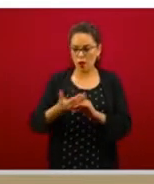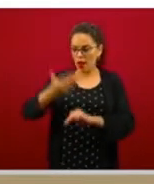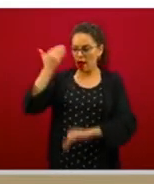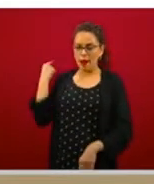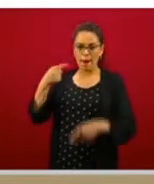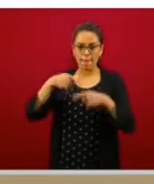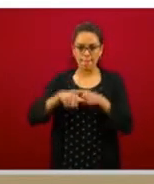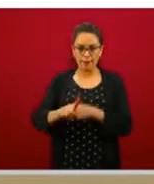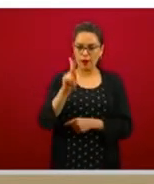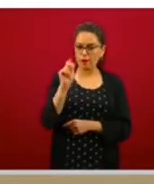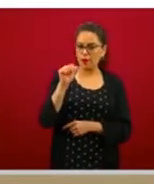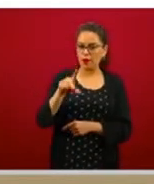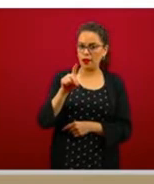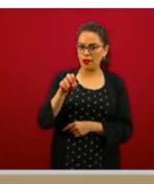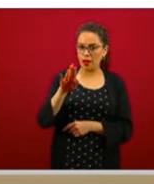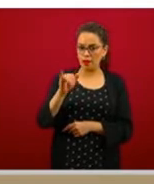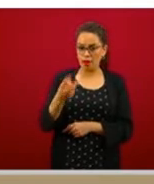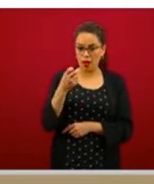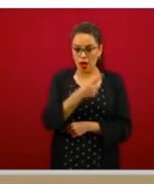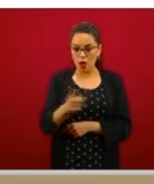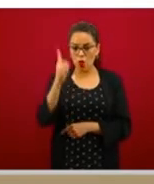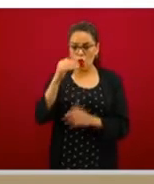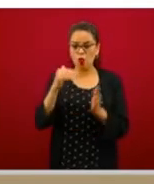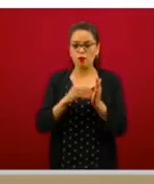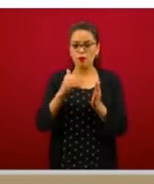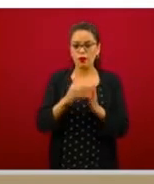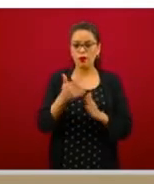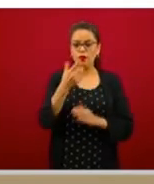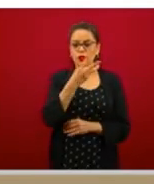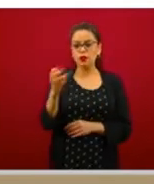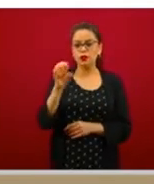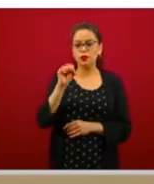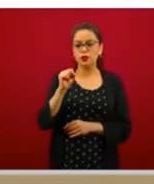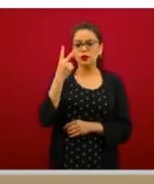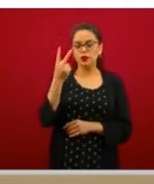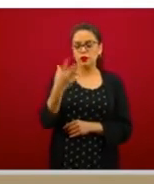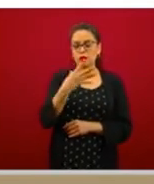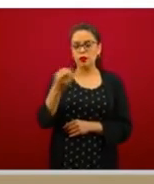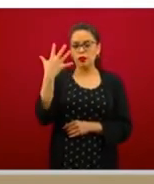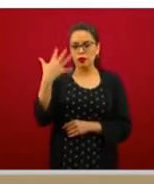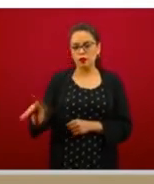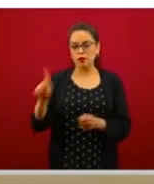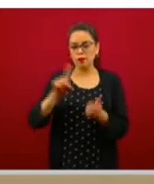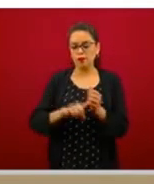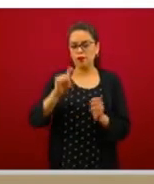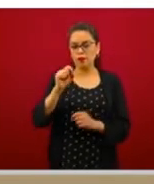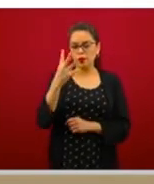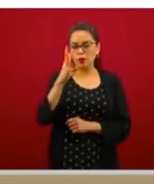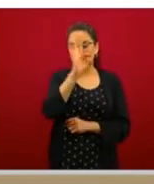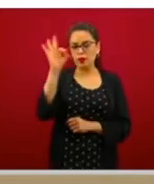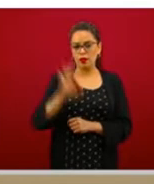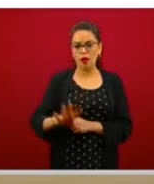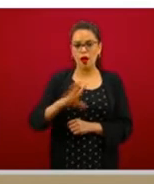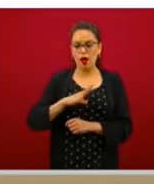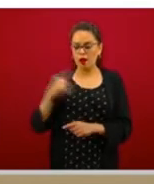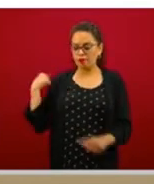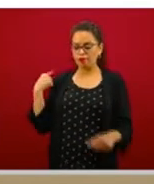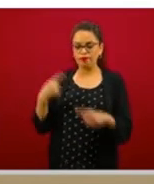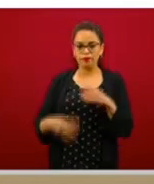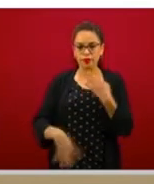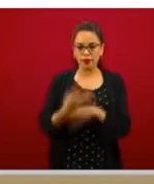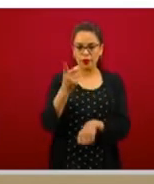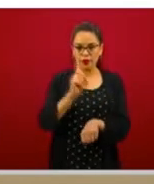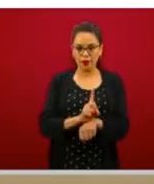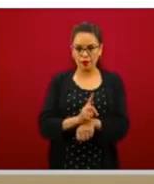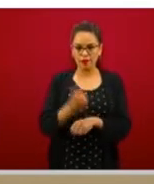be reactivated when we are in the red color, which are the three essential